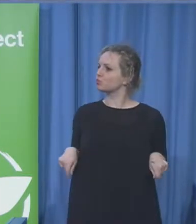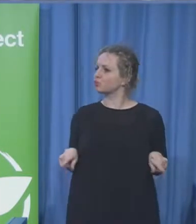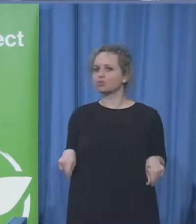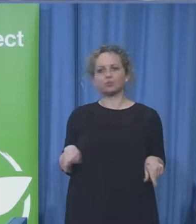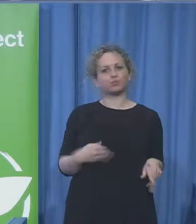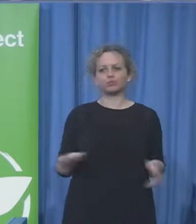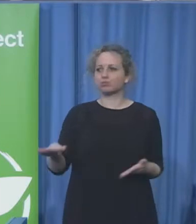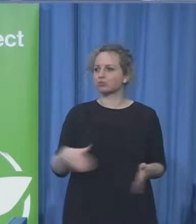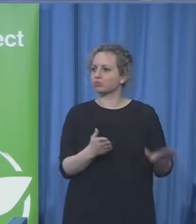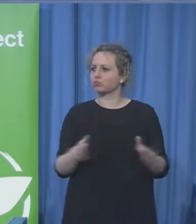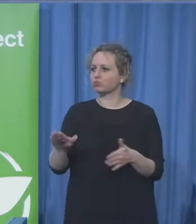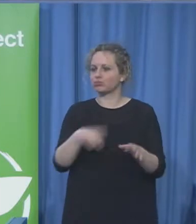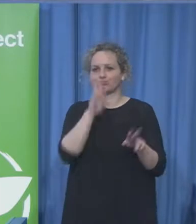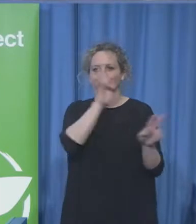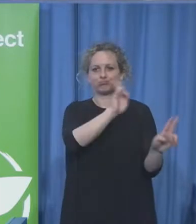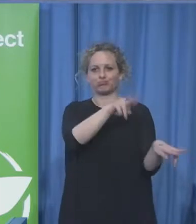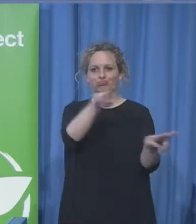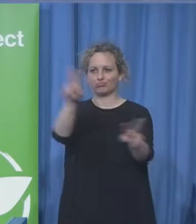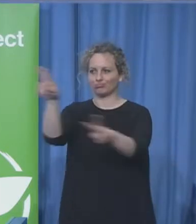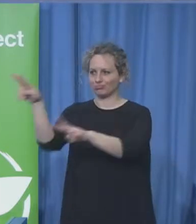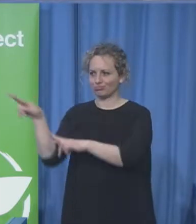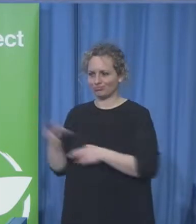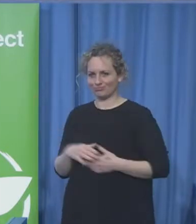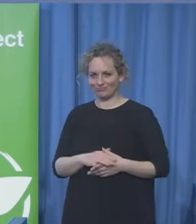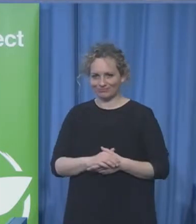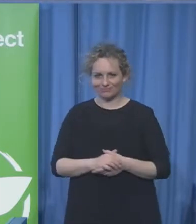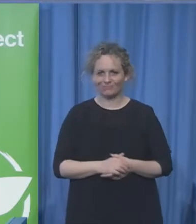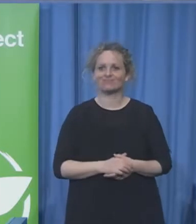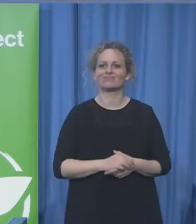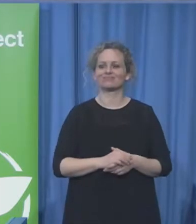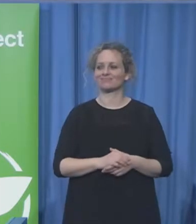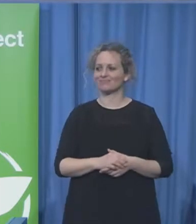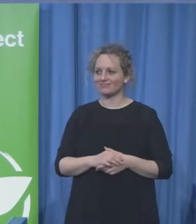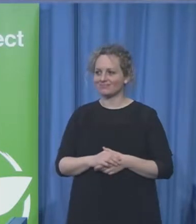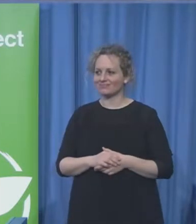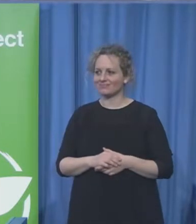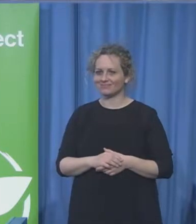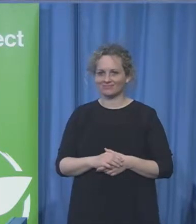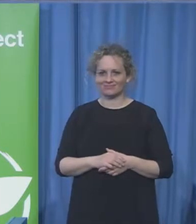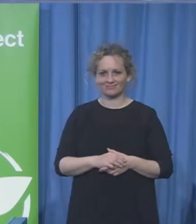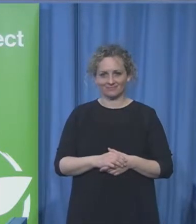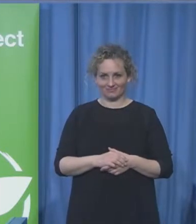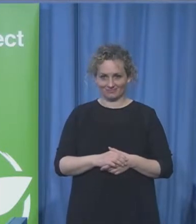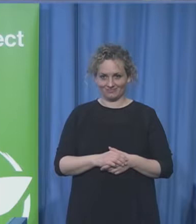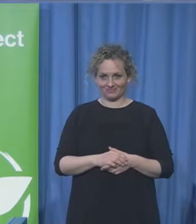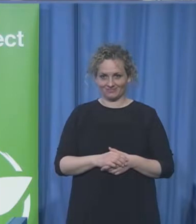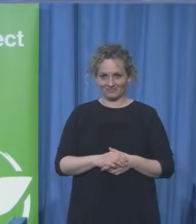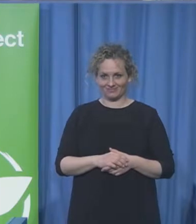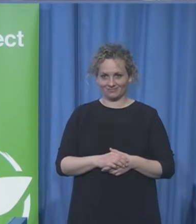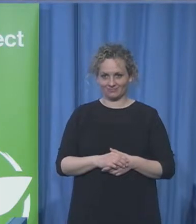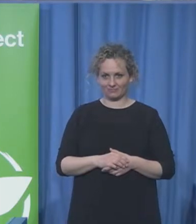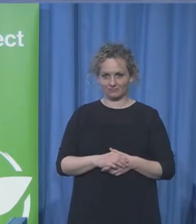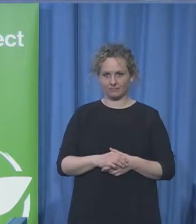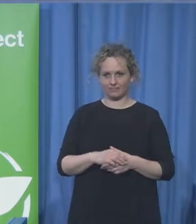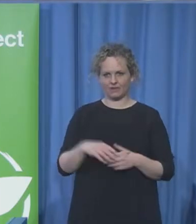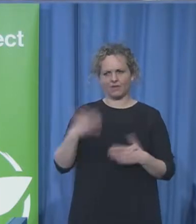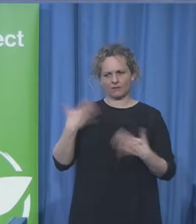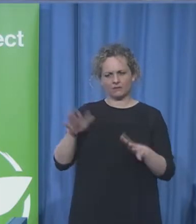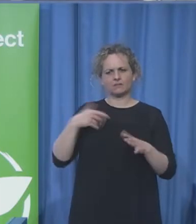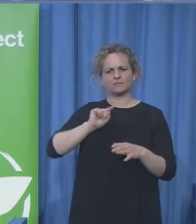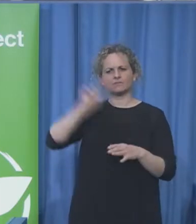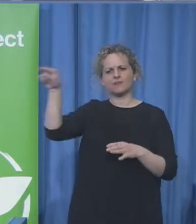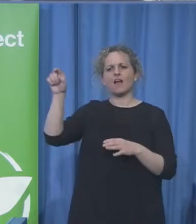We decided to open operations, and we also offer tours to Peru, to Machu Picchu, in an accessible, safe and affordable